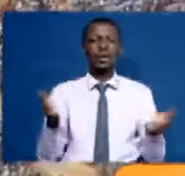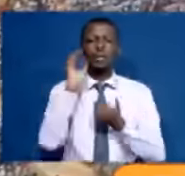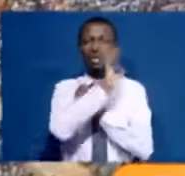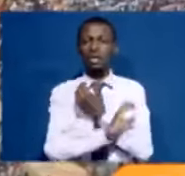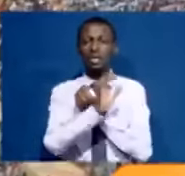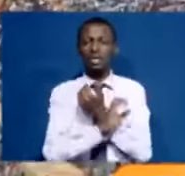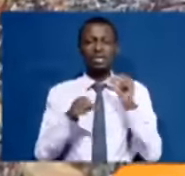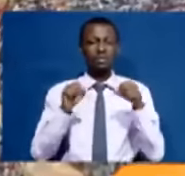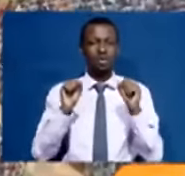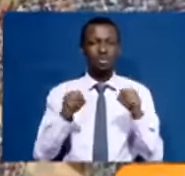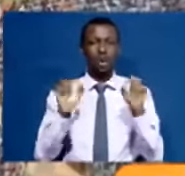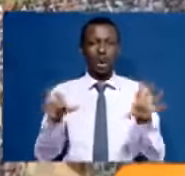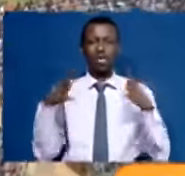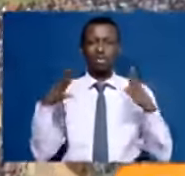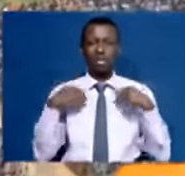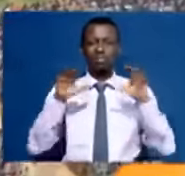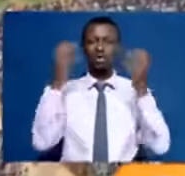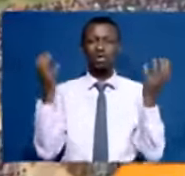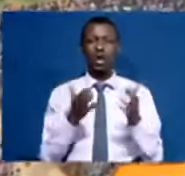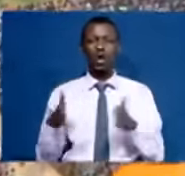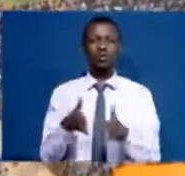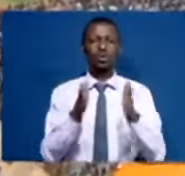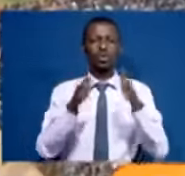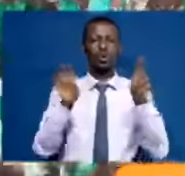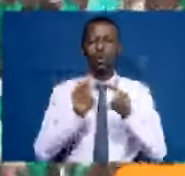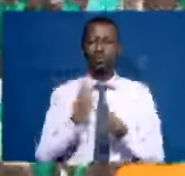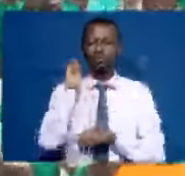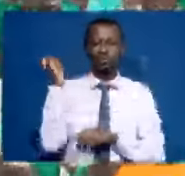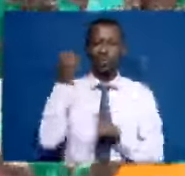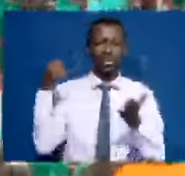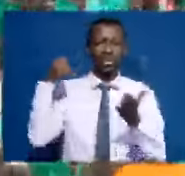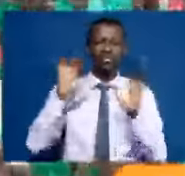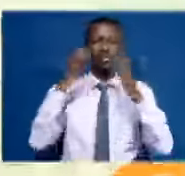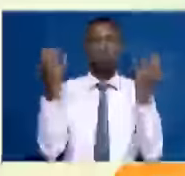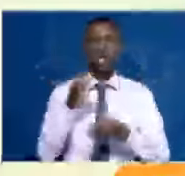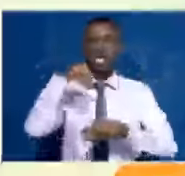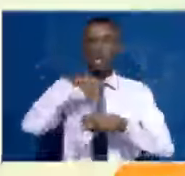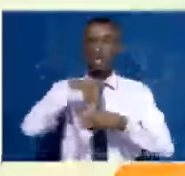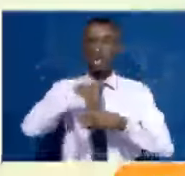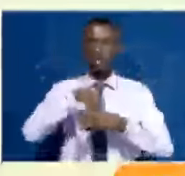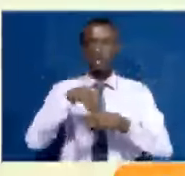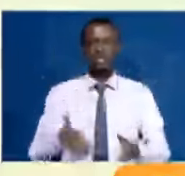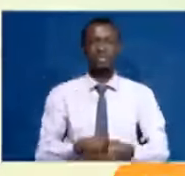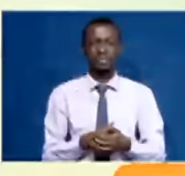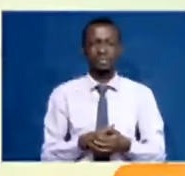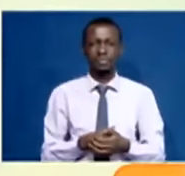of opening doors for global opportunities and putting Kenya on a global investment map. It shall no